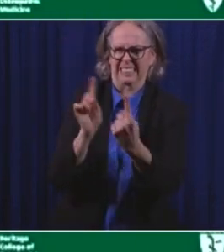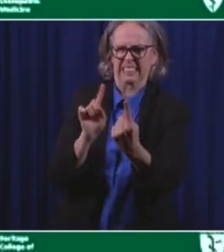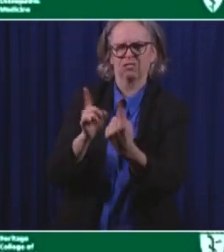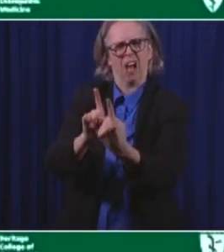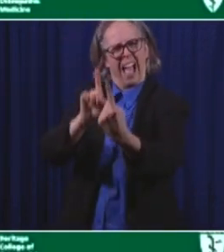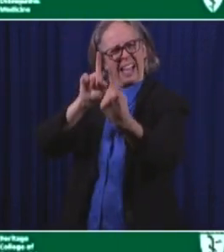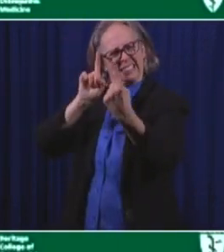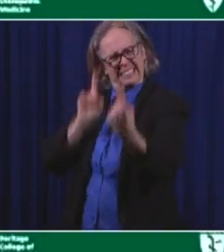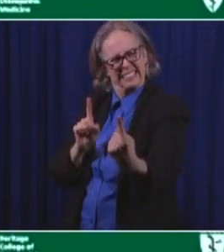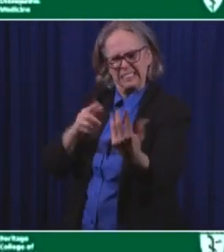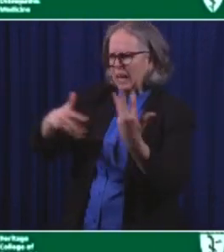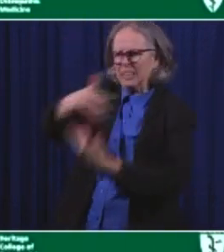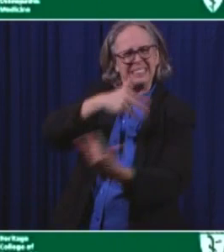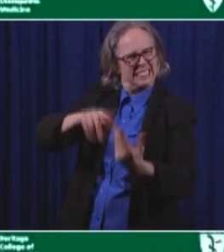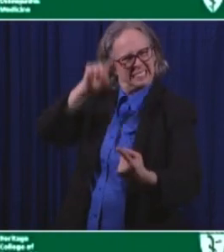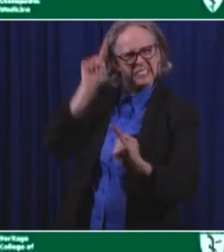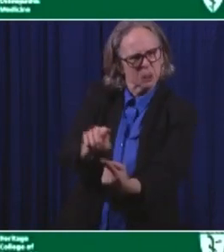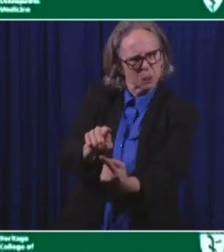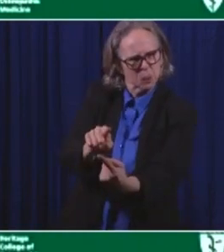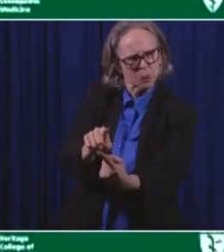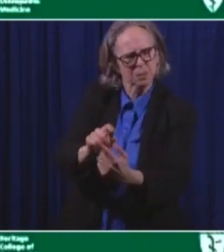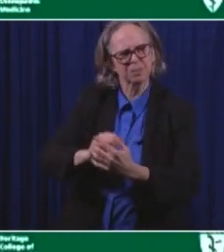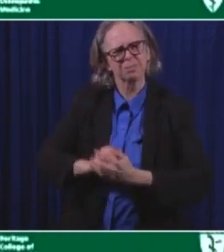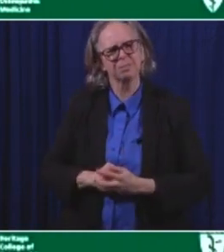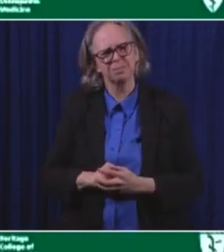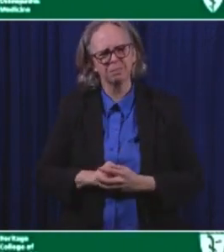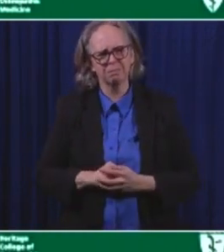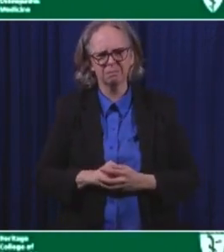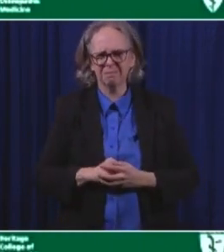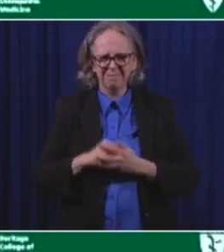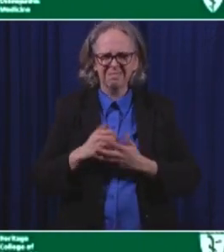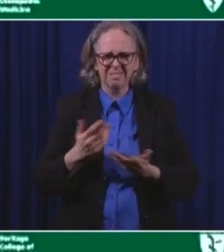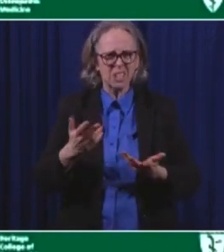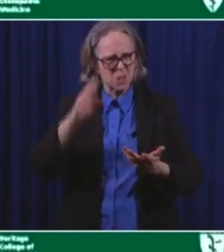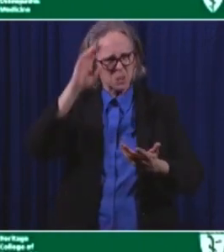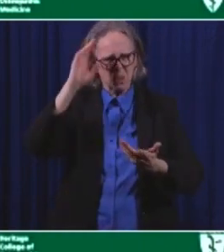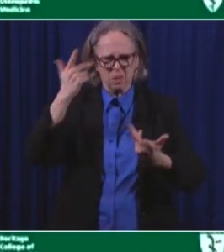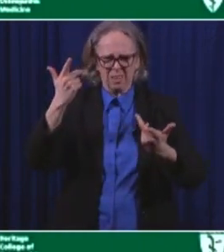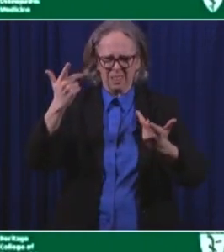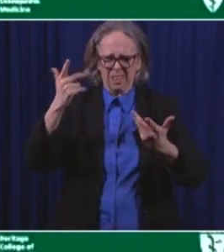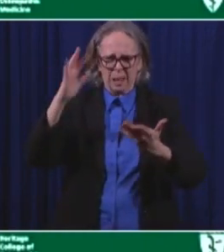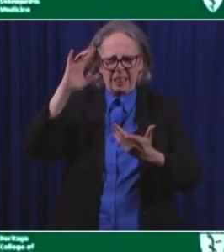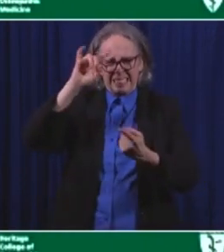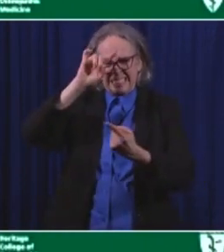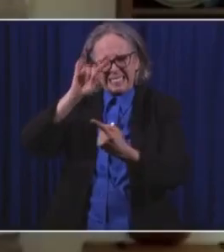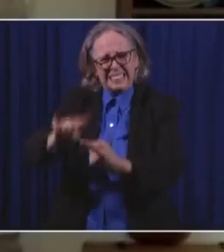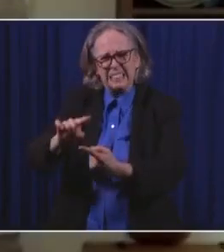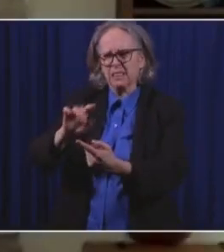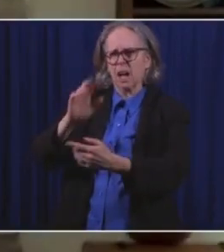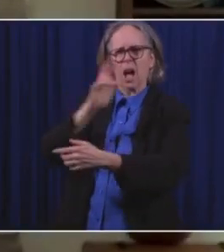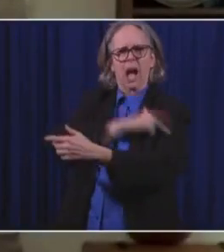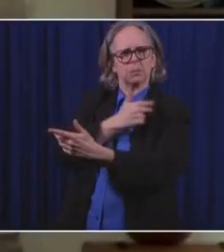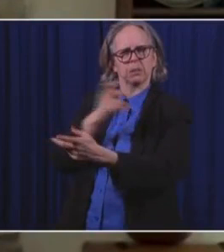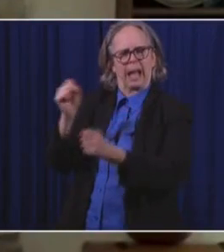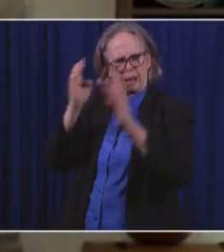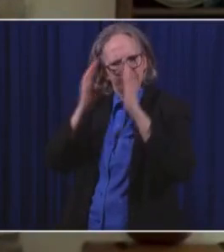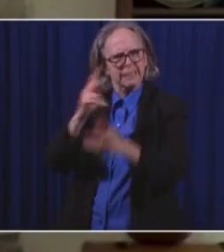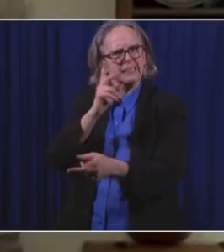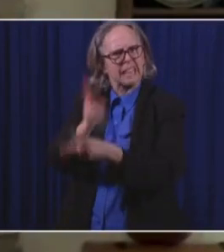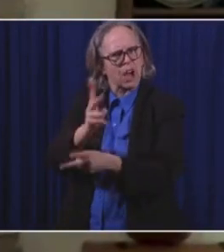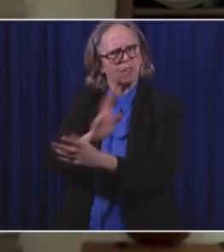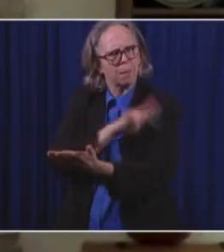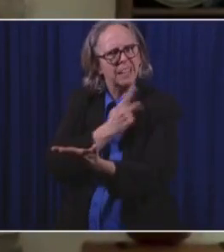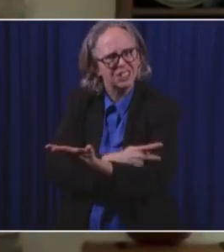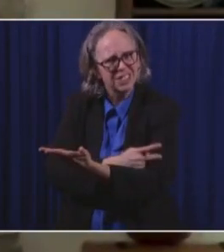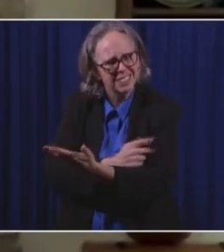we can look at next year's winter season in a very different way with our families and friends. Doctor, thank you very much.